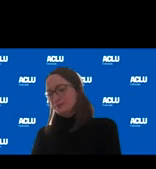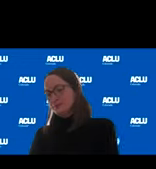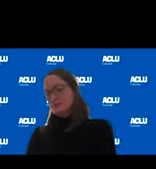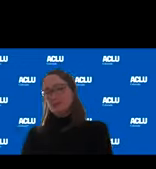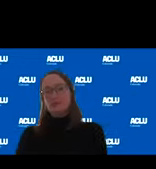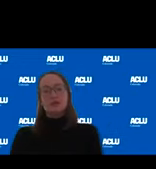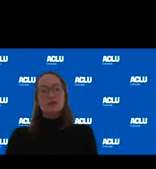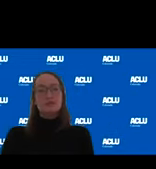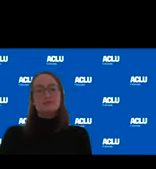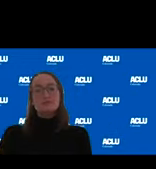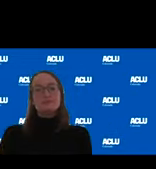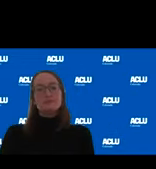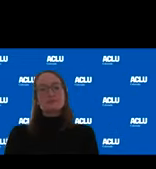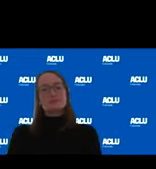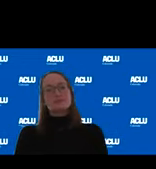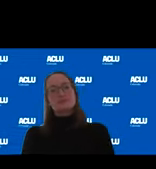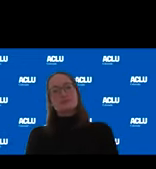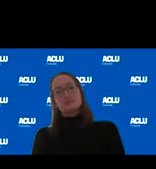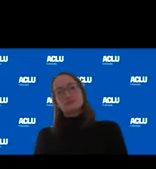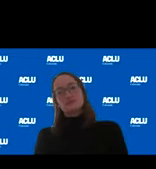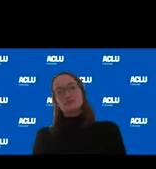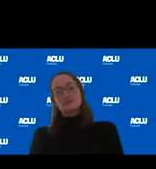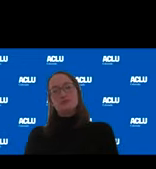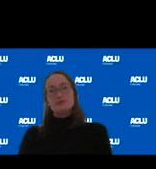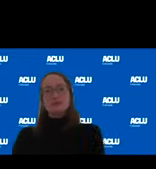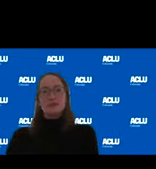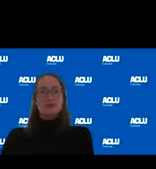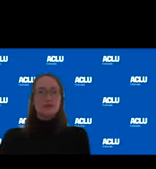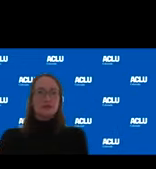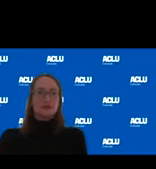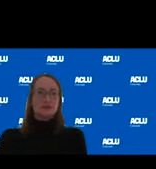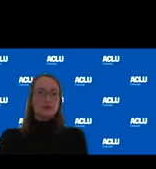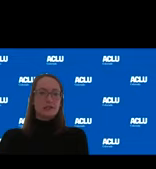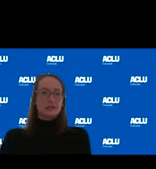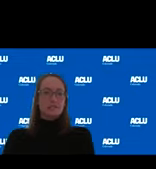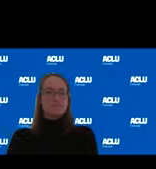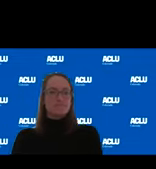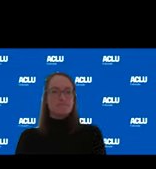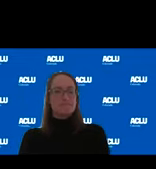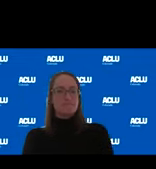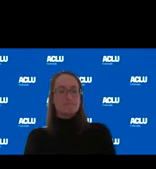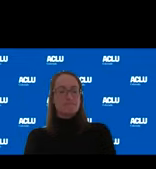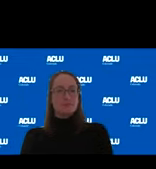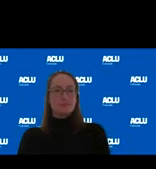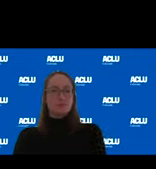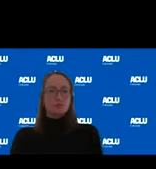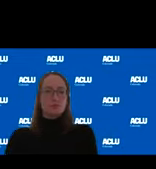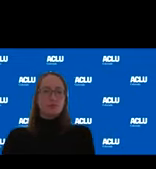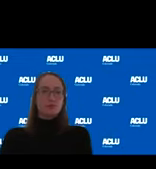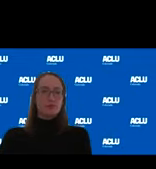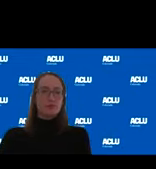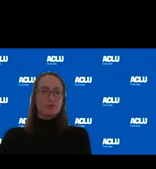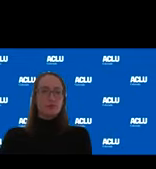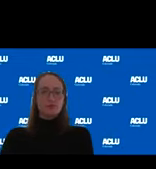If you have questions during the webinar, there is a Q&A box. Please type your questions in there. When Jen is done with her